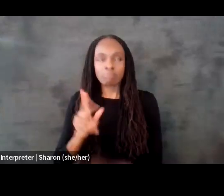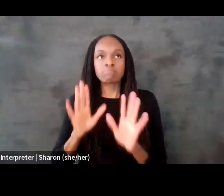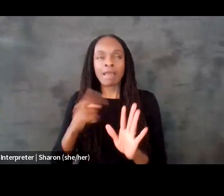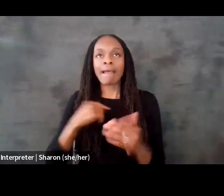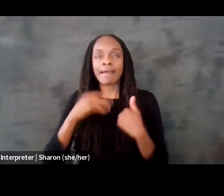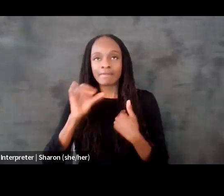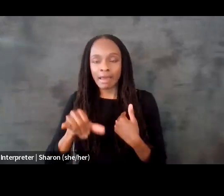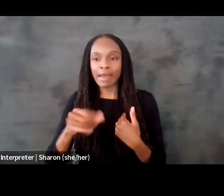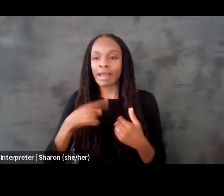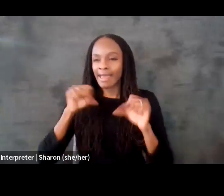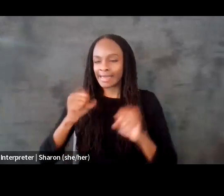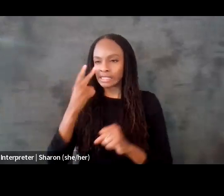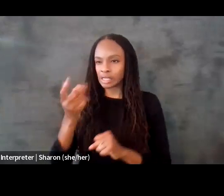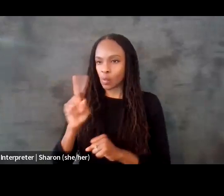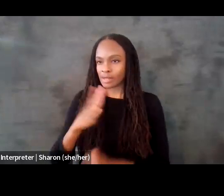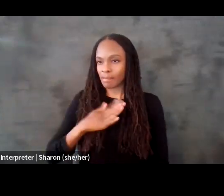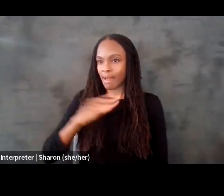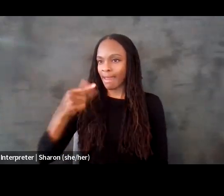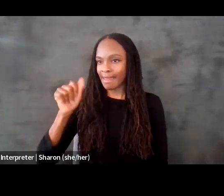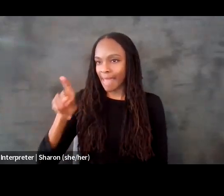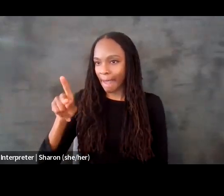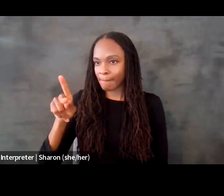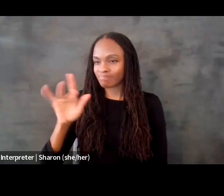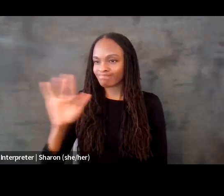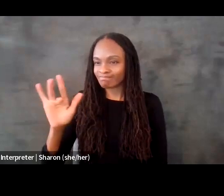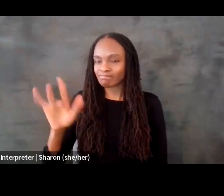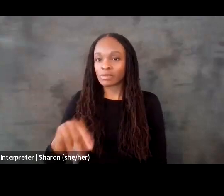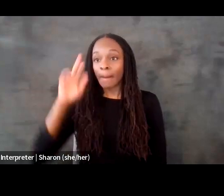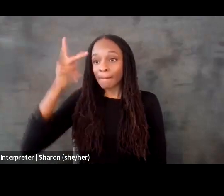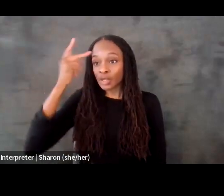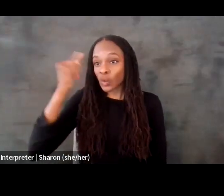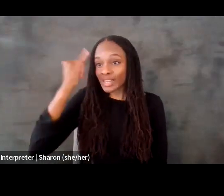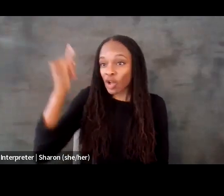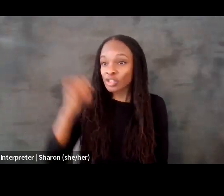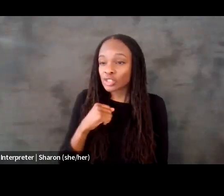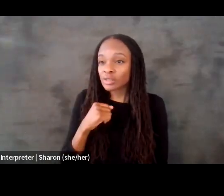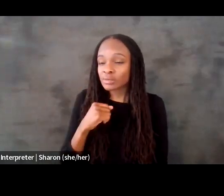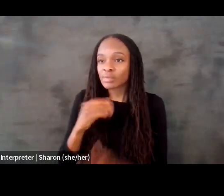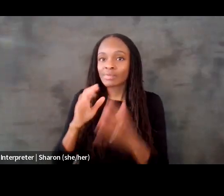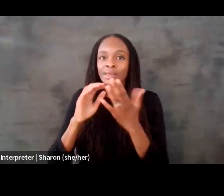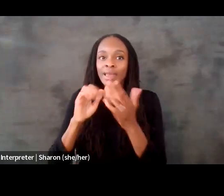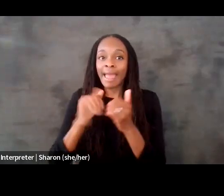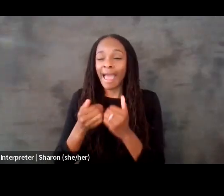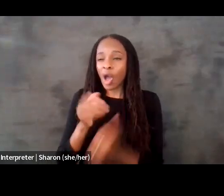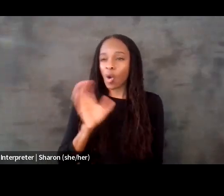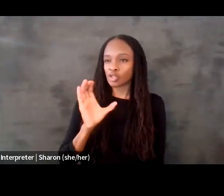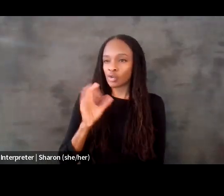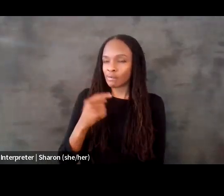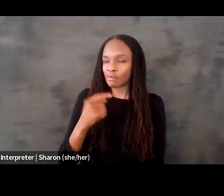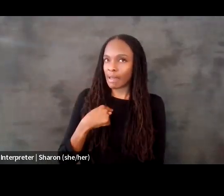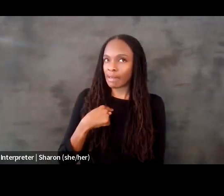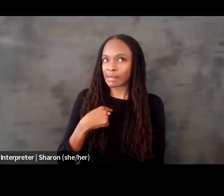can see where some of my gaps are. Political ideology. How conservative or liberal am I, or moderate am